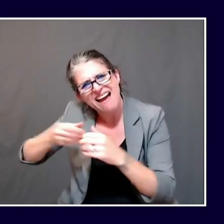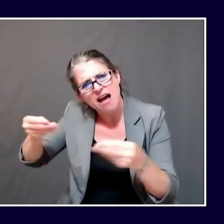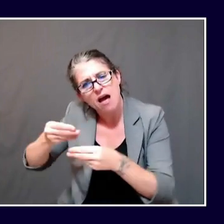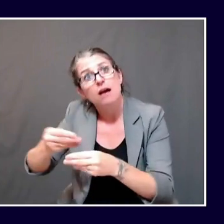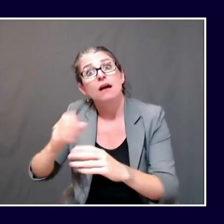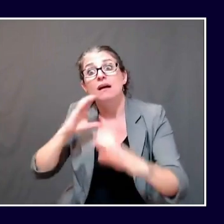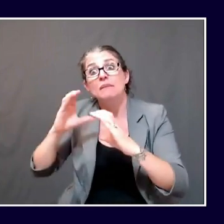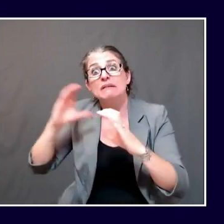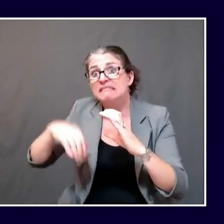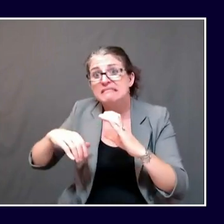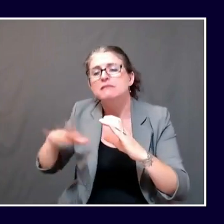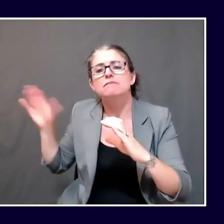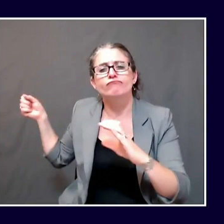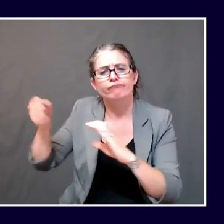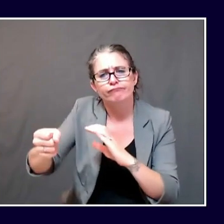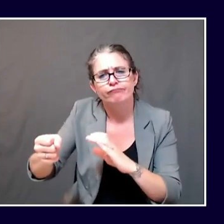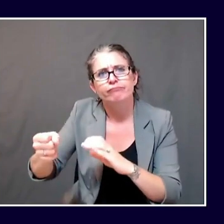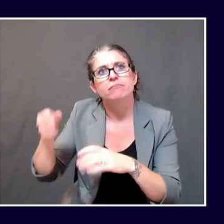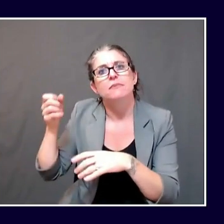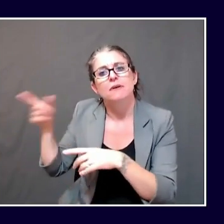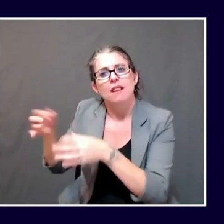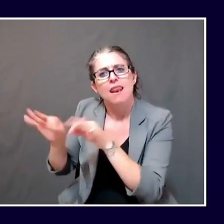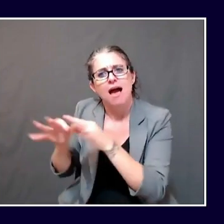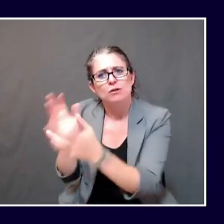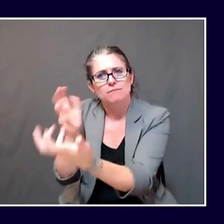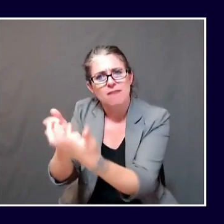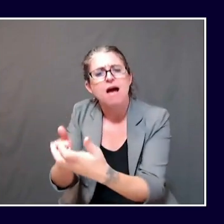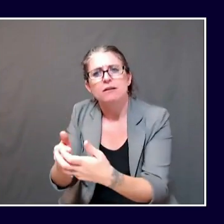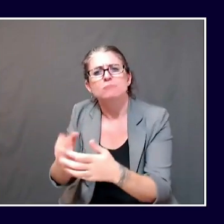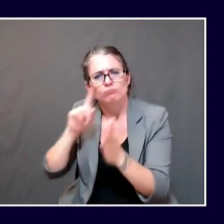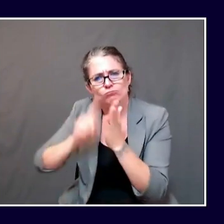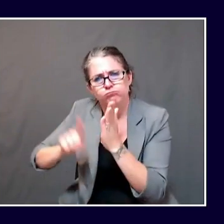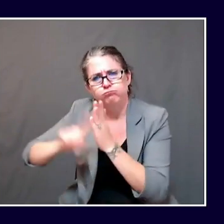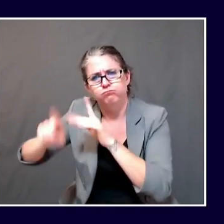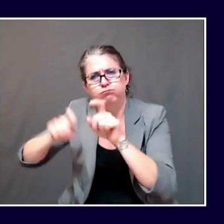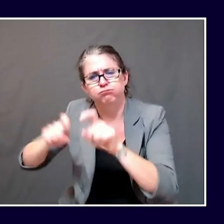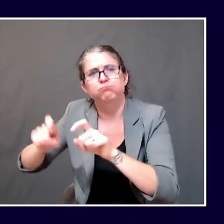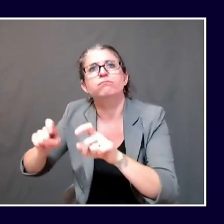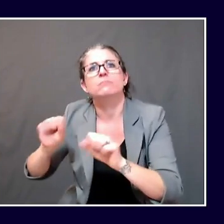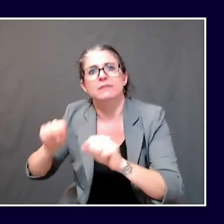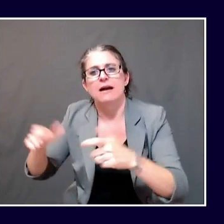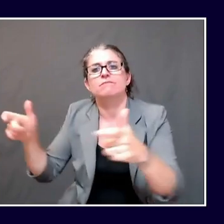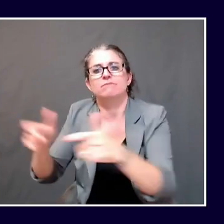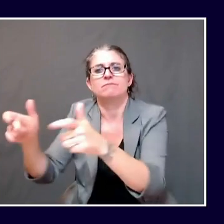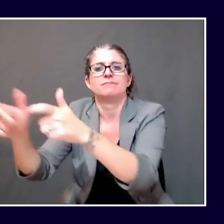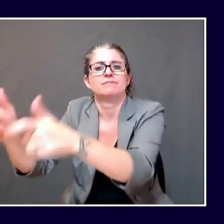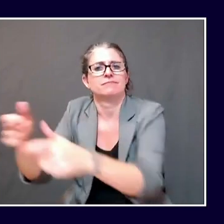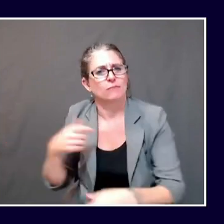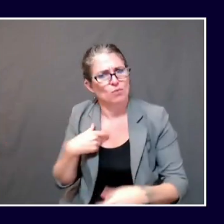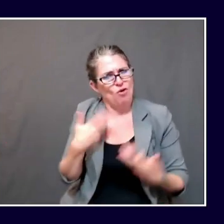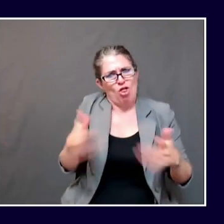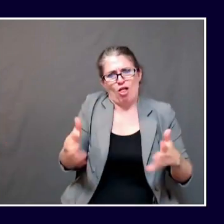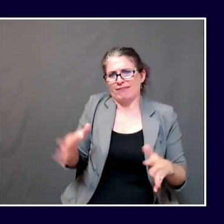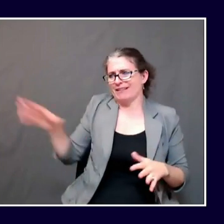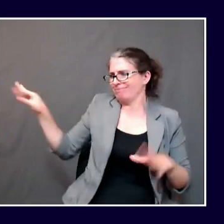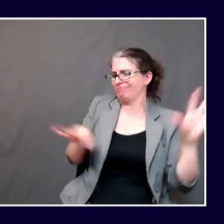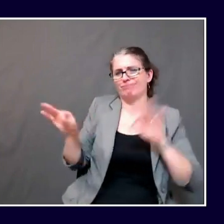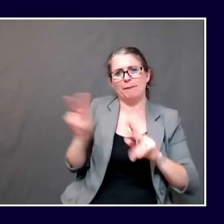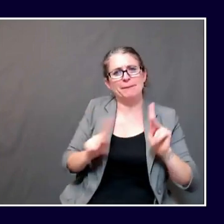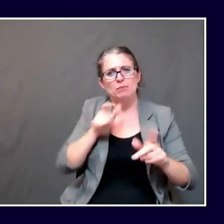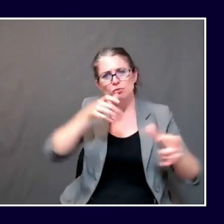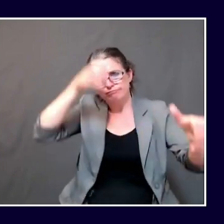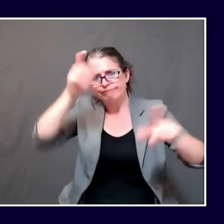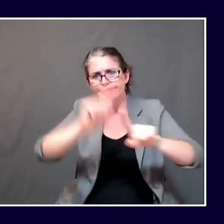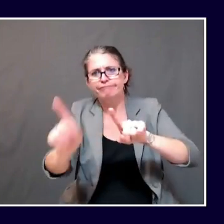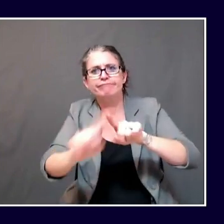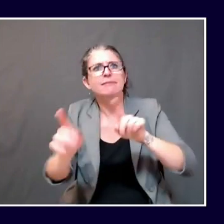steps to hire case investigators and contact tracers who are fluent in languages that are commonly spoken in